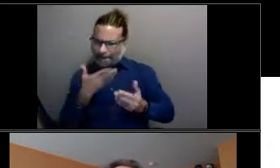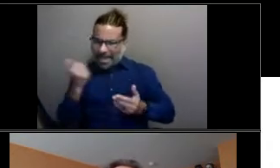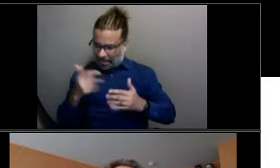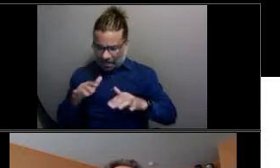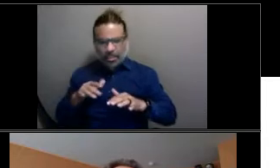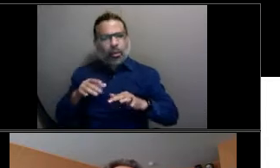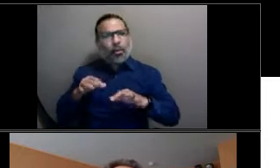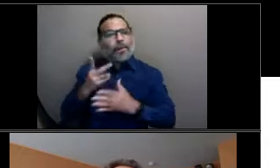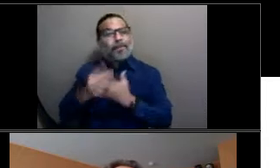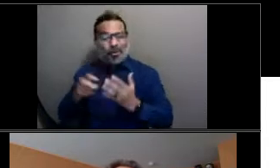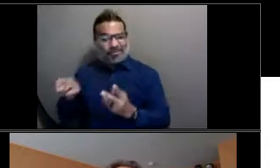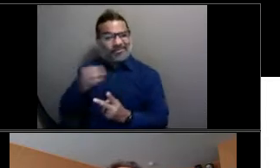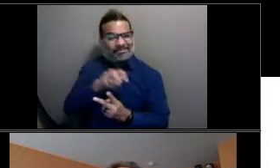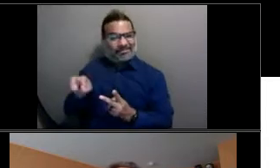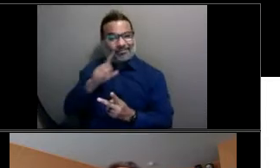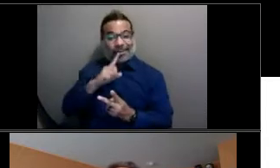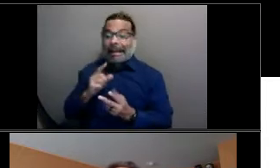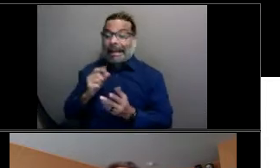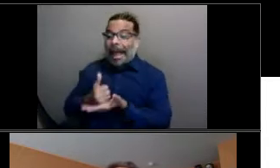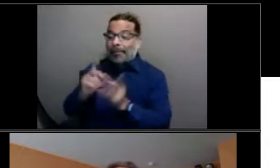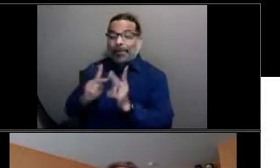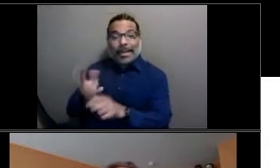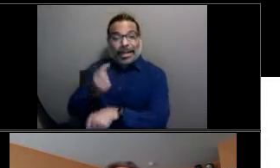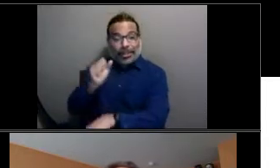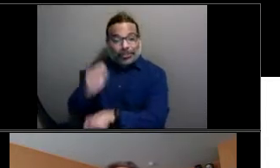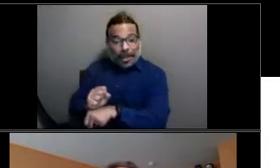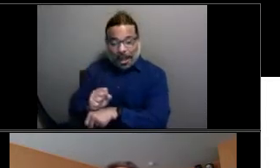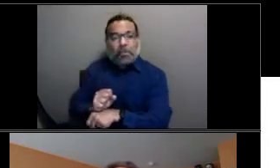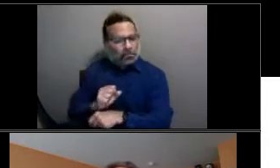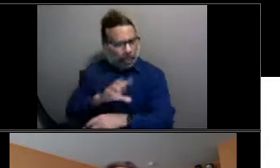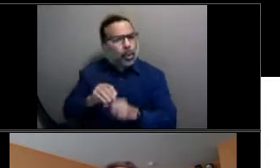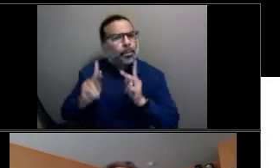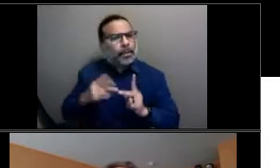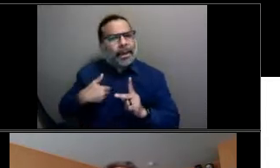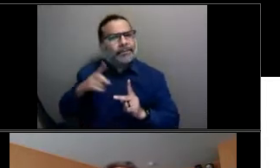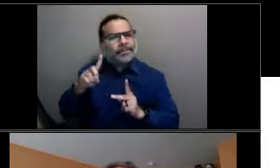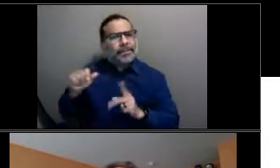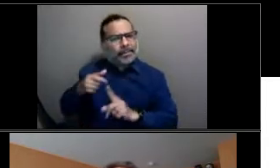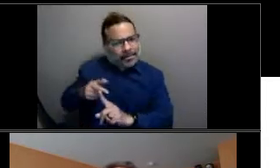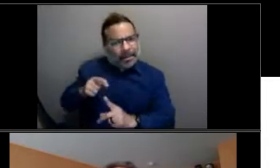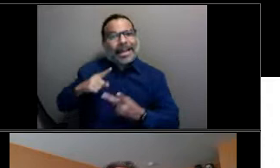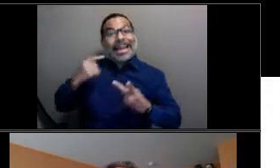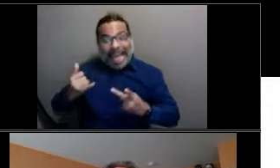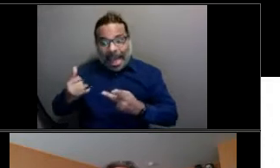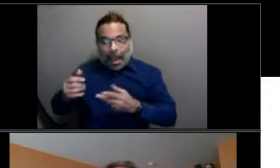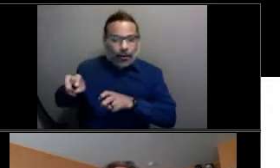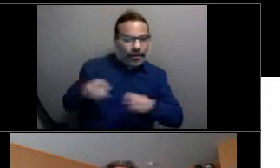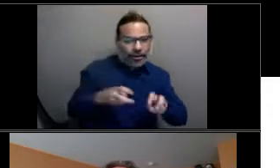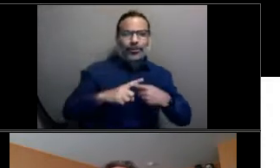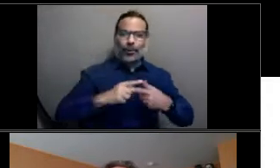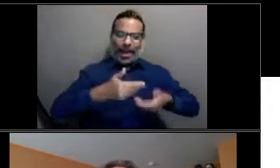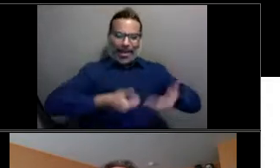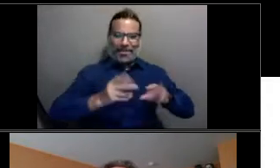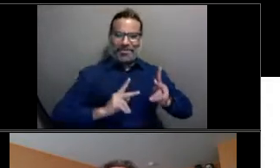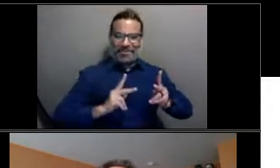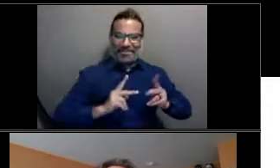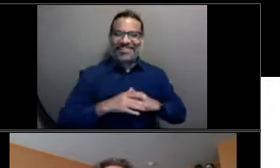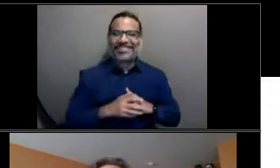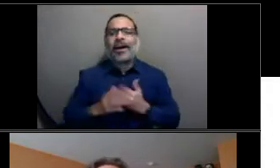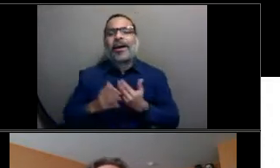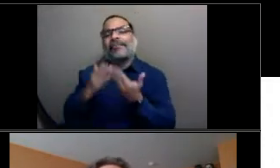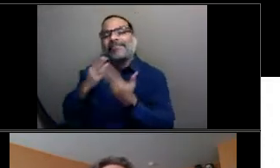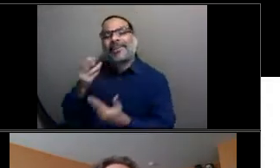people to find job opportunities, including people who had disabilities, to now hiring individuals. Great, thank you, Howard. And next we